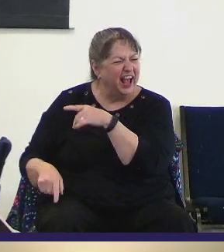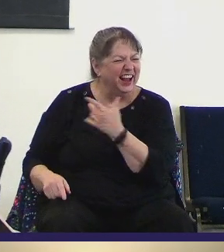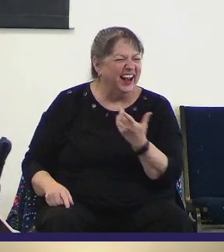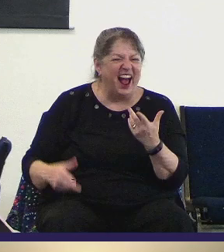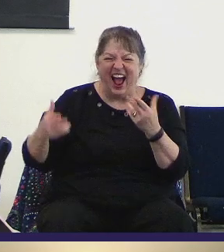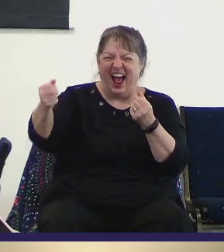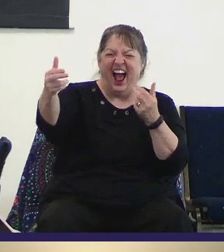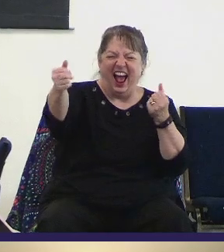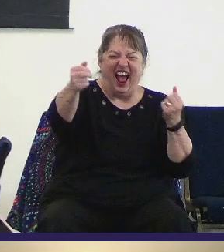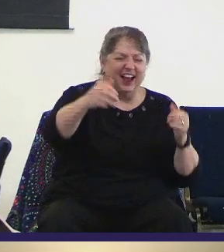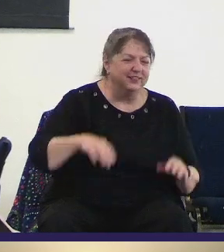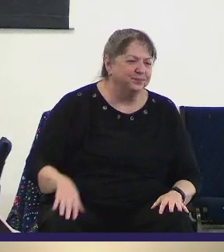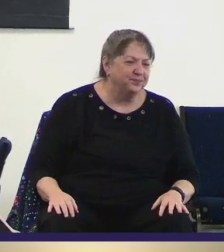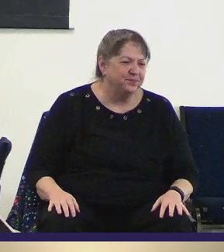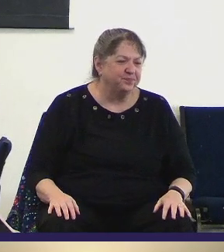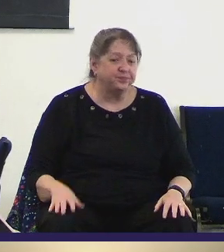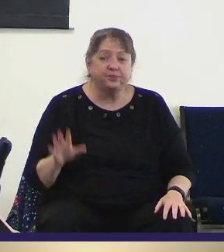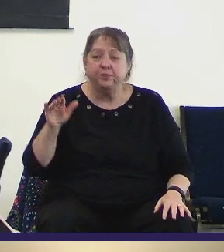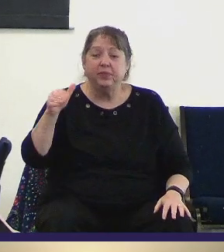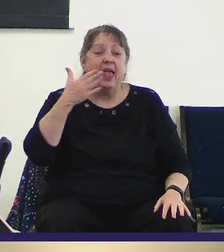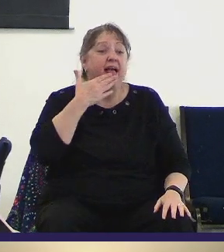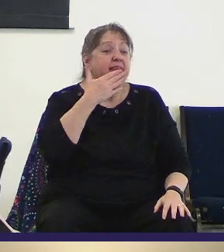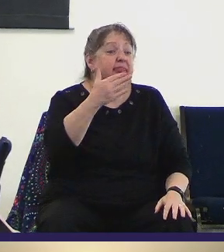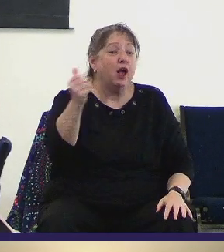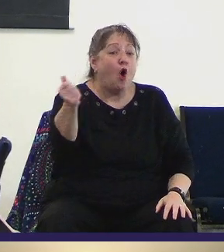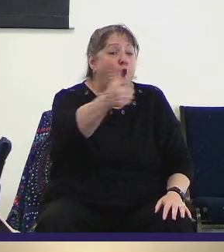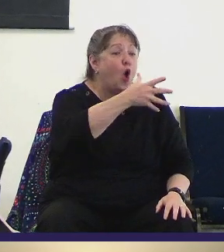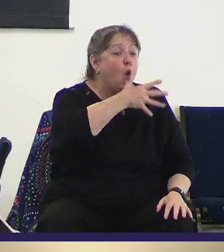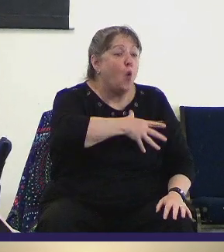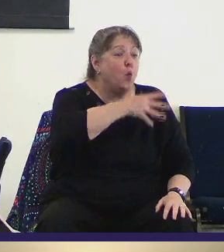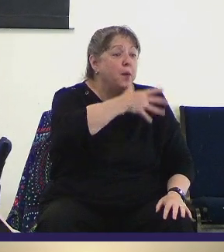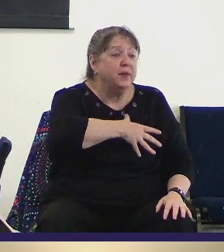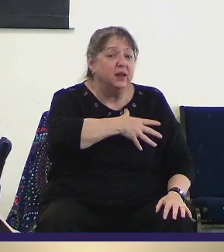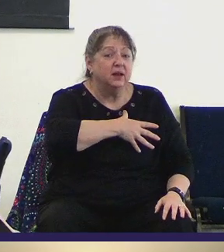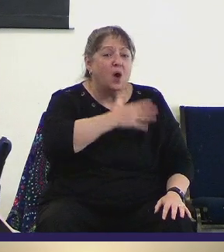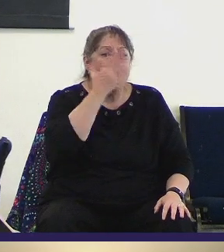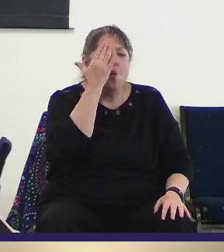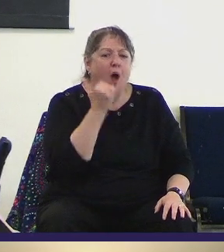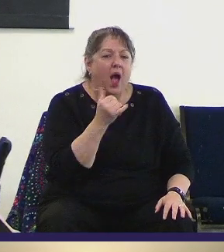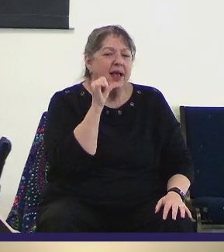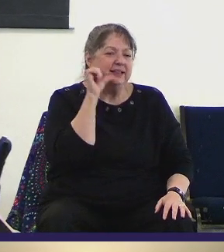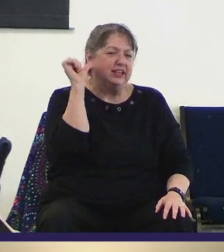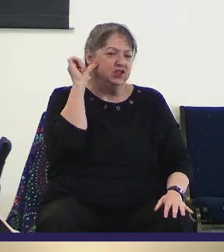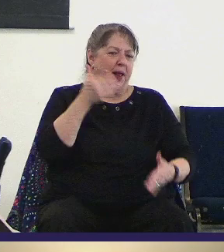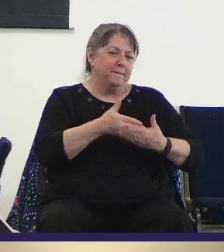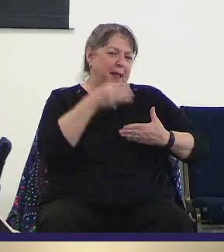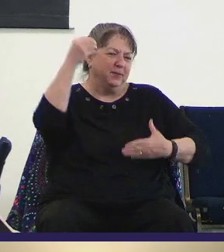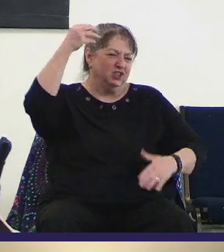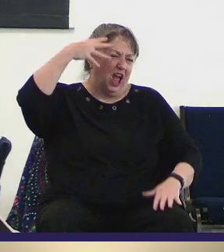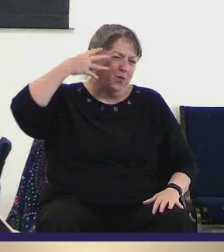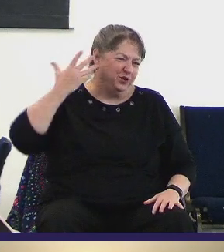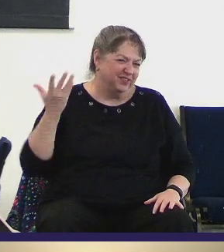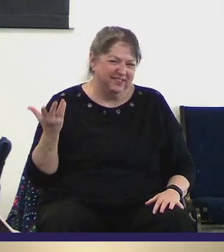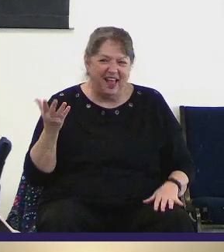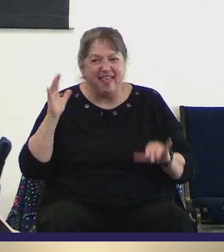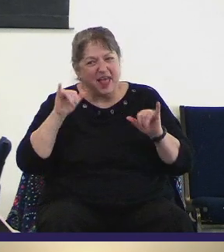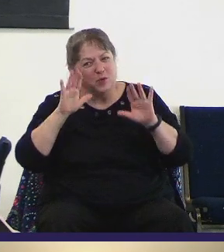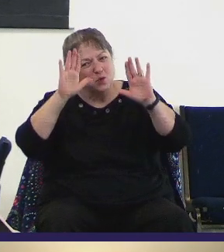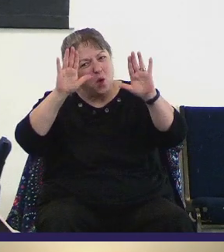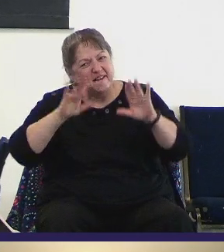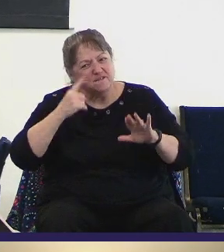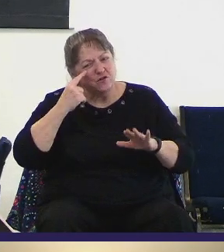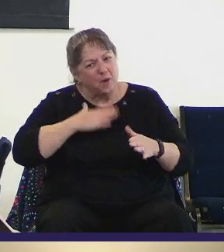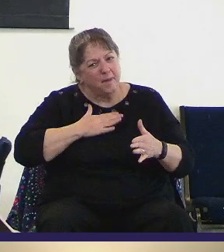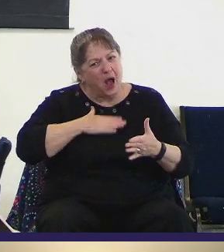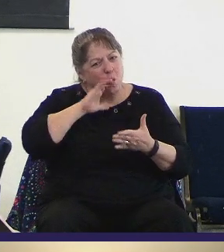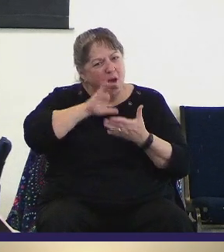I want to thank all the women for blessing Trina yesterday. That was a lot of fun for her,